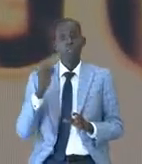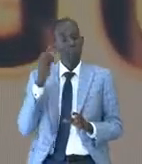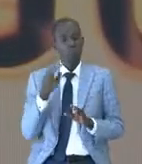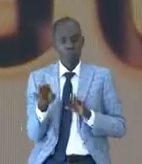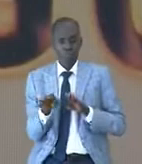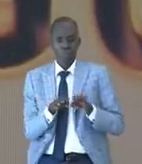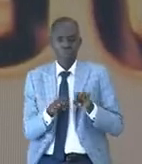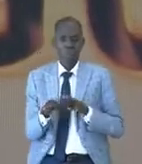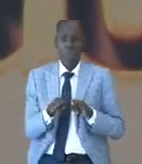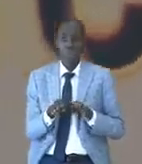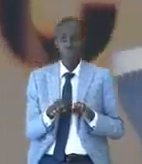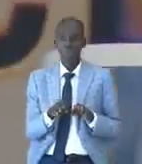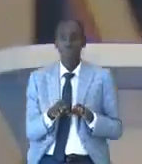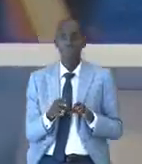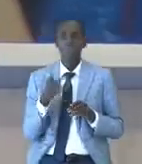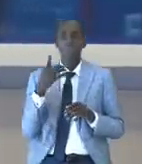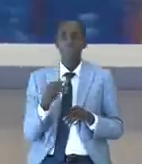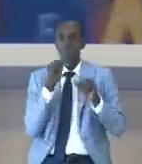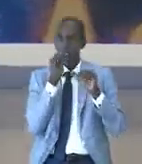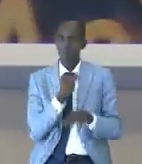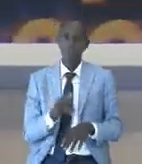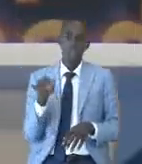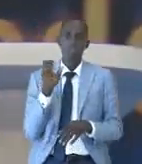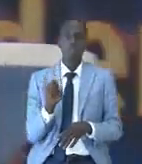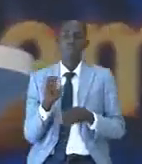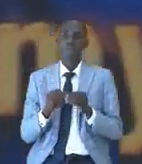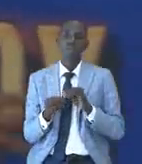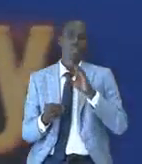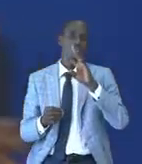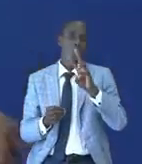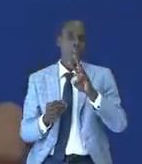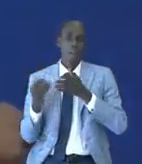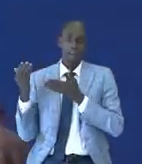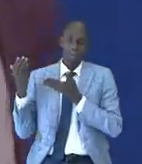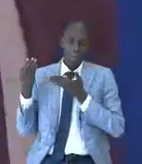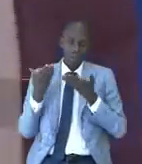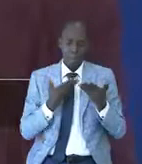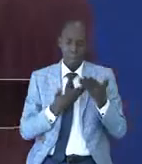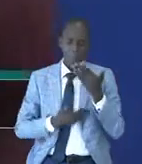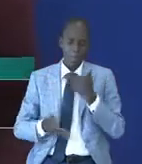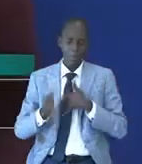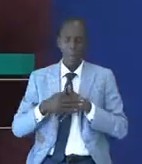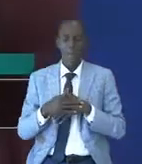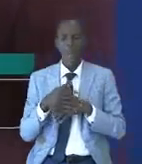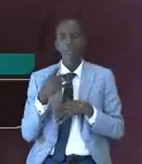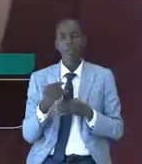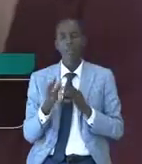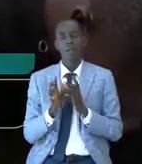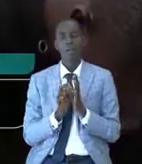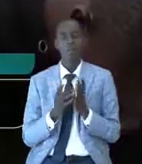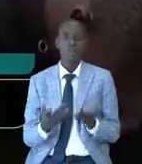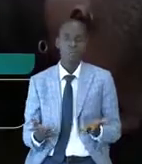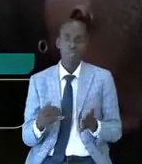Behave the beatitude. Number six, bring back the Bible. It's the word of God. It's